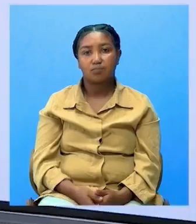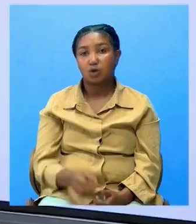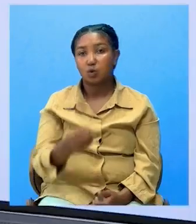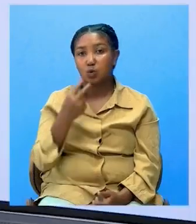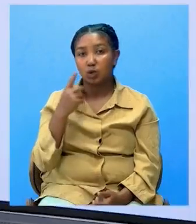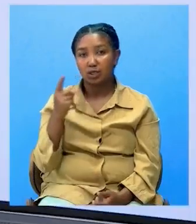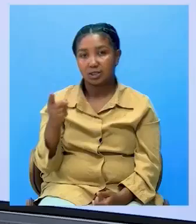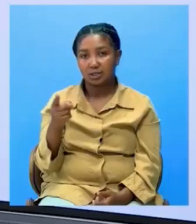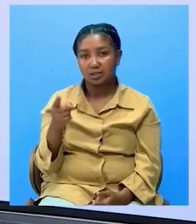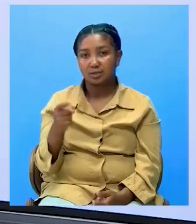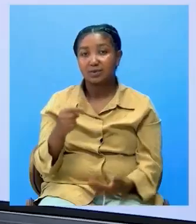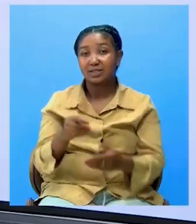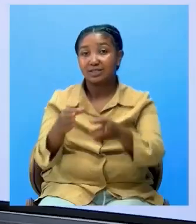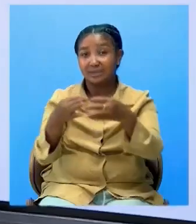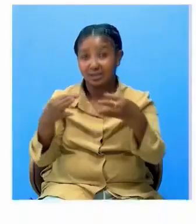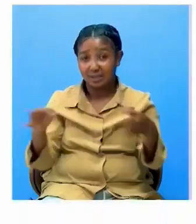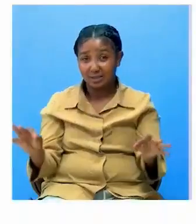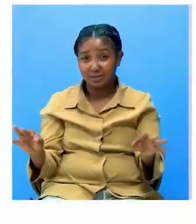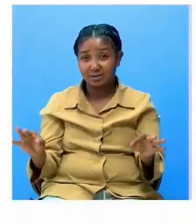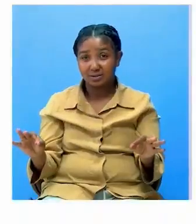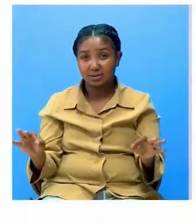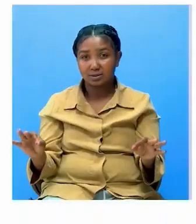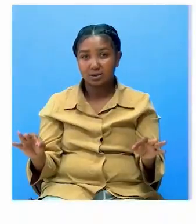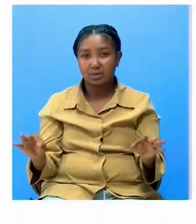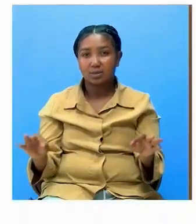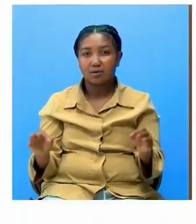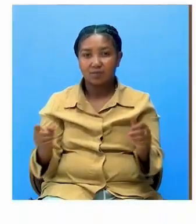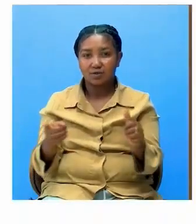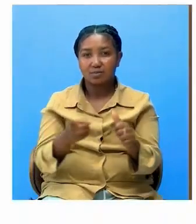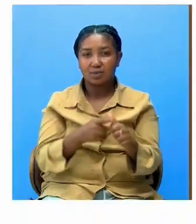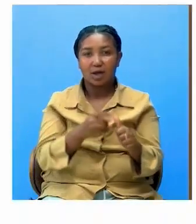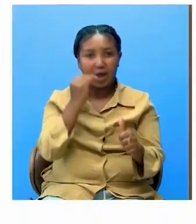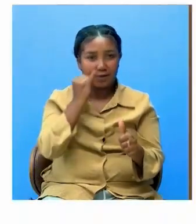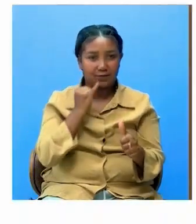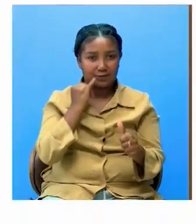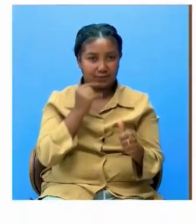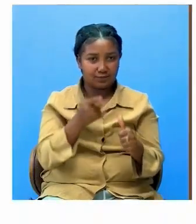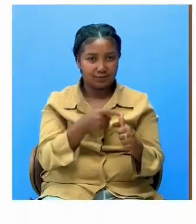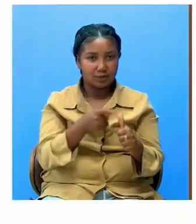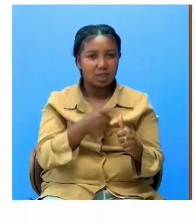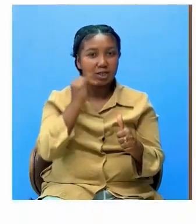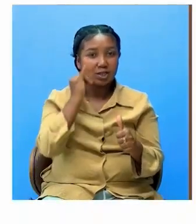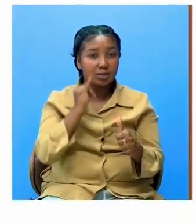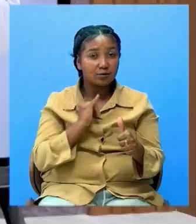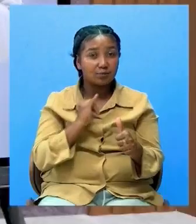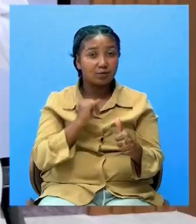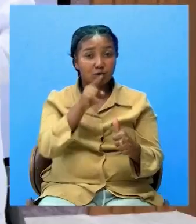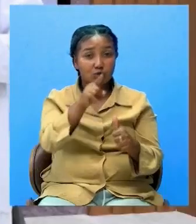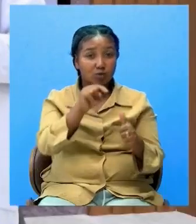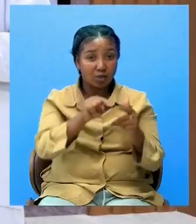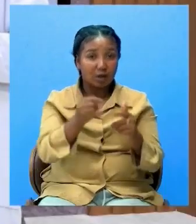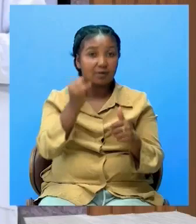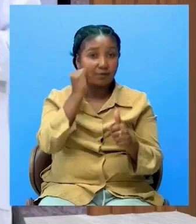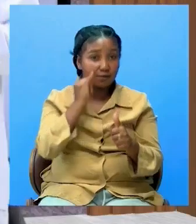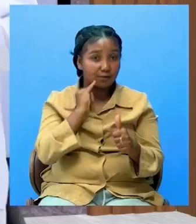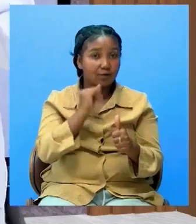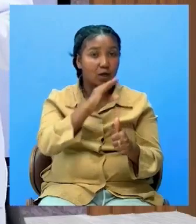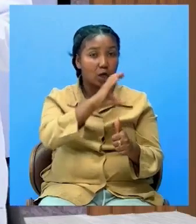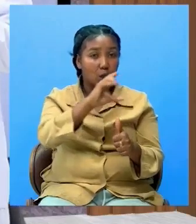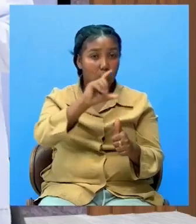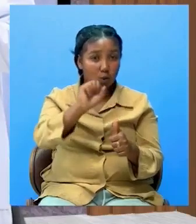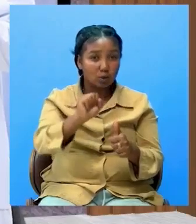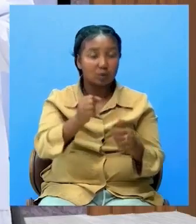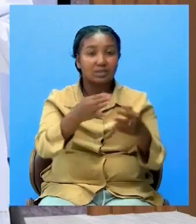Look, in this sentence, we start from if. If you start from if clause or